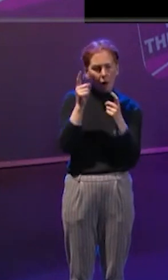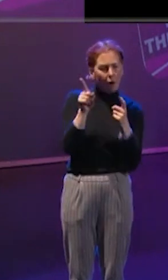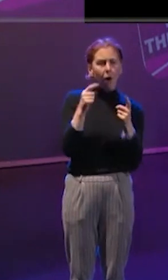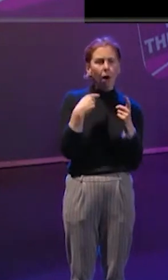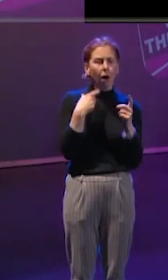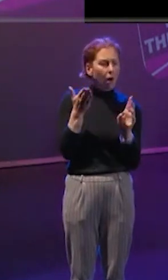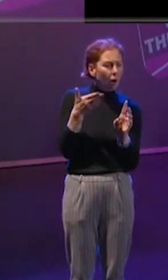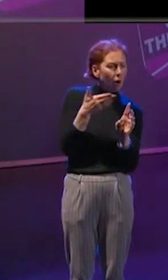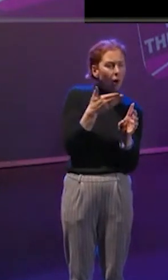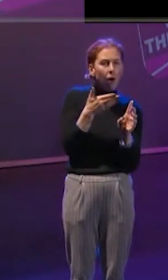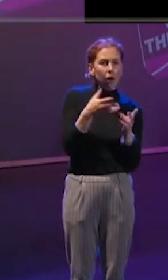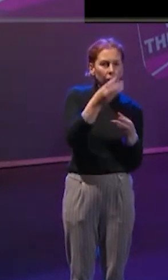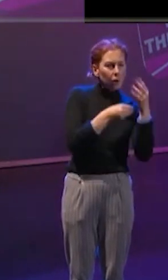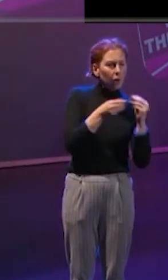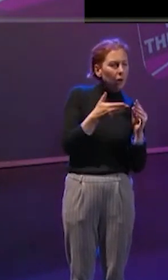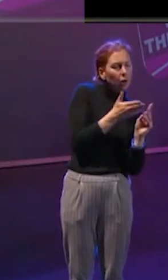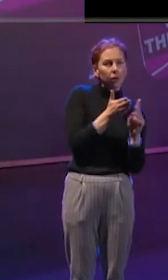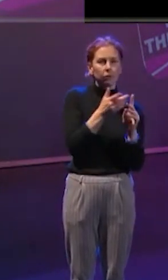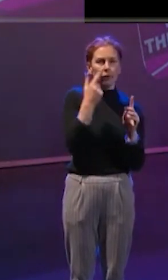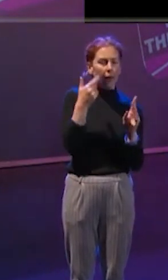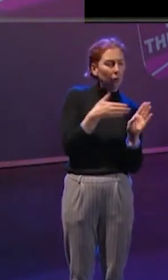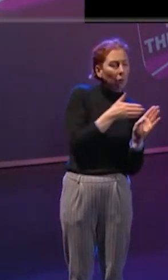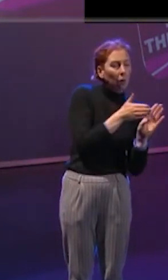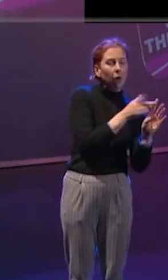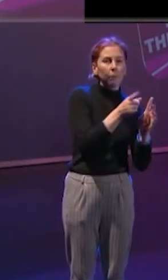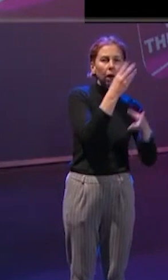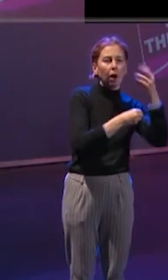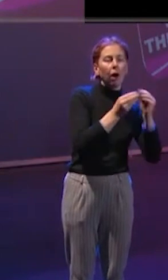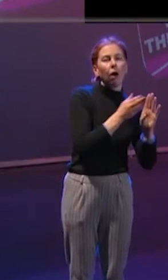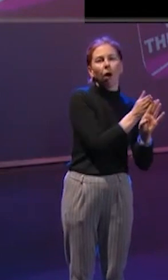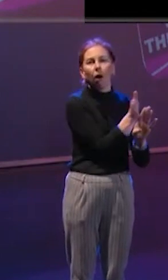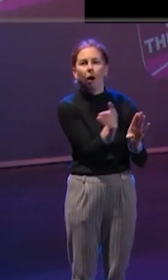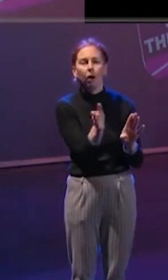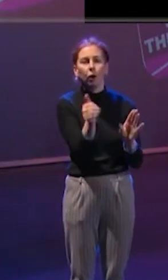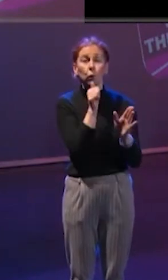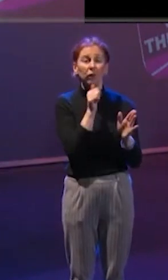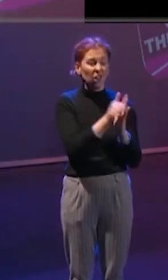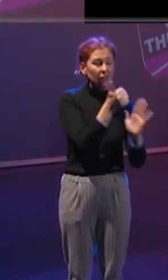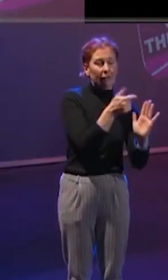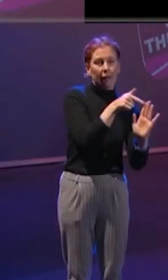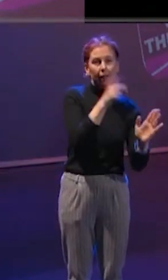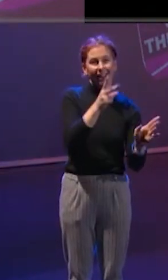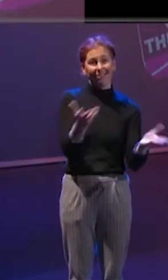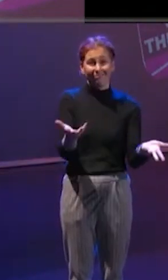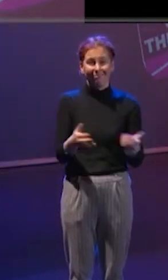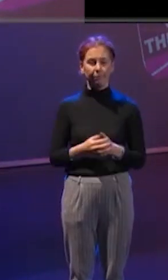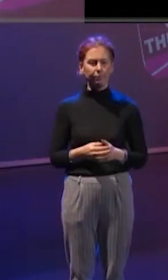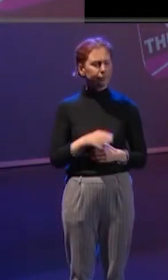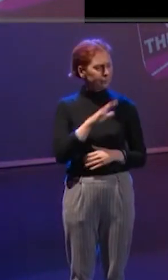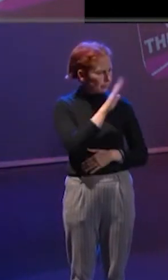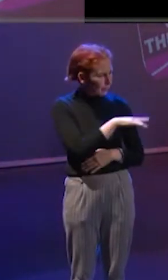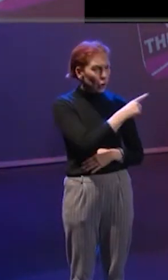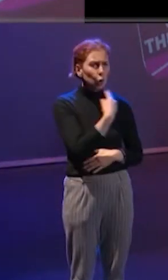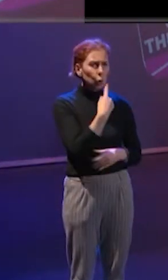I get lost down a rabbit hole? But often it comes really useful. Yeah, from a career perspective, just because you mentioned your